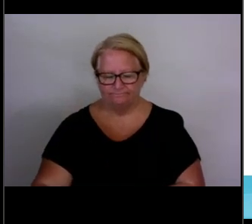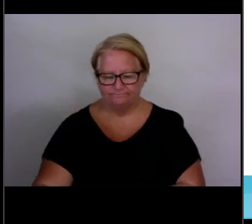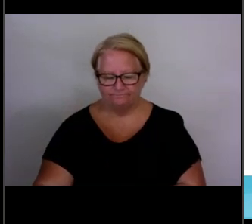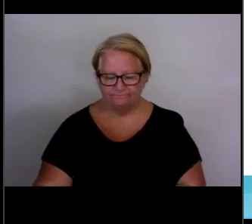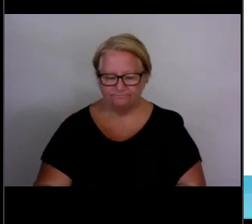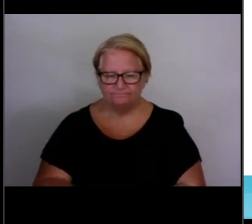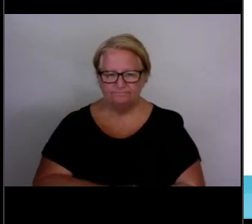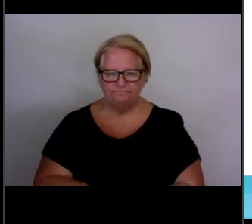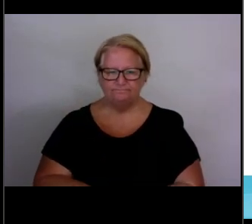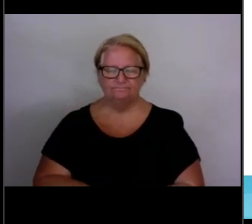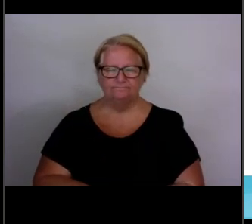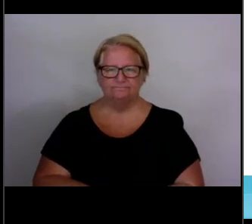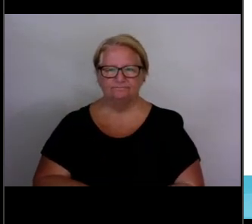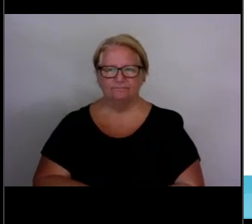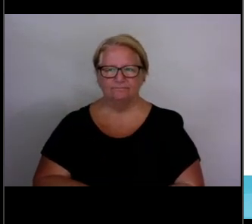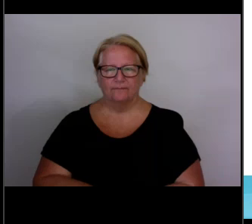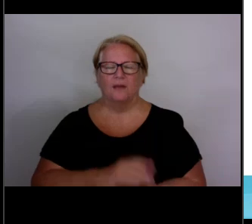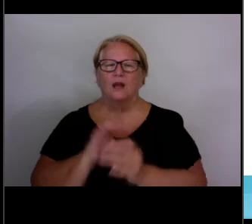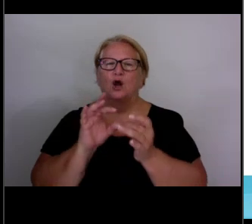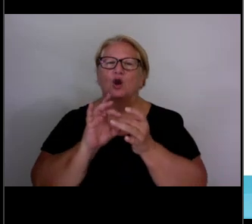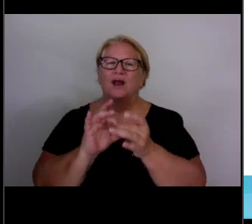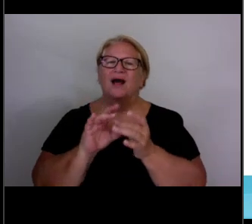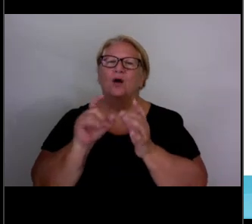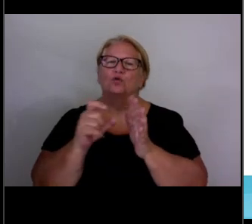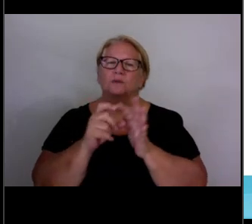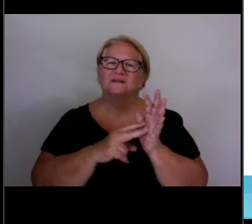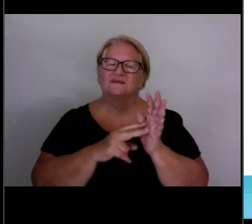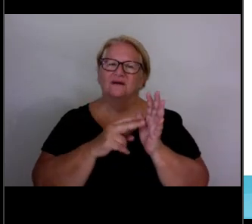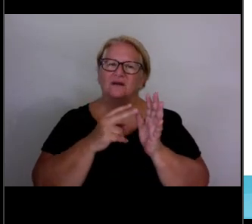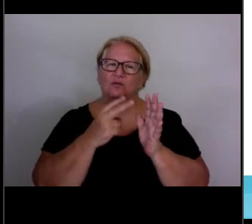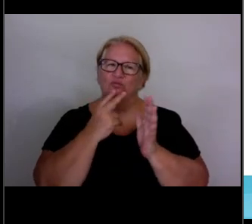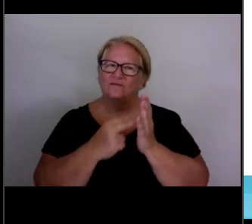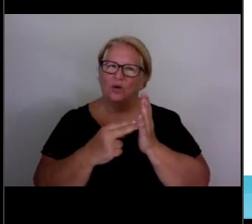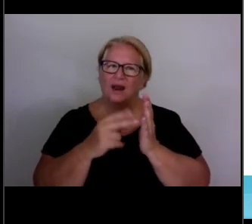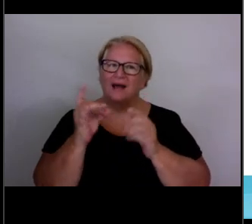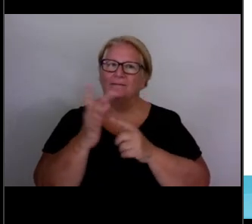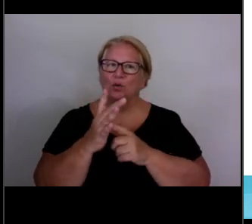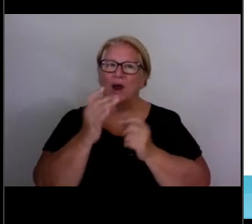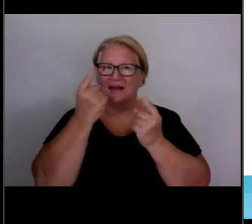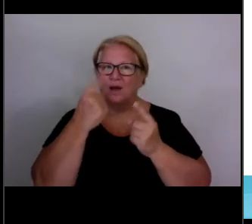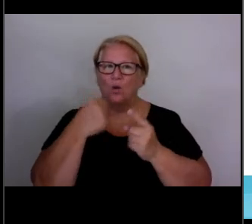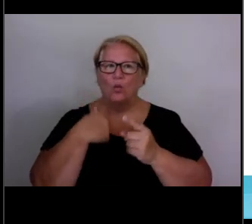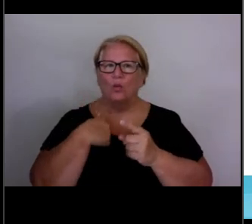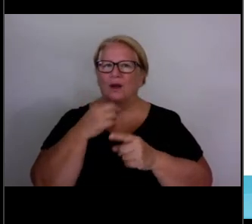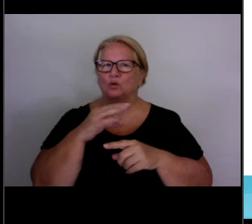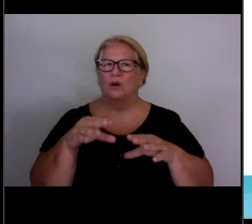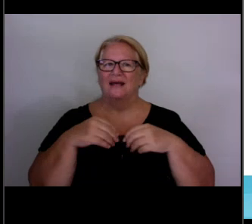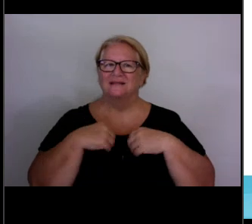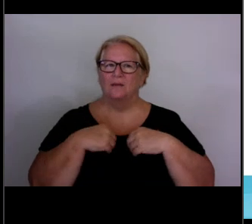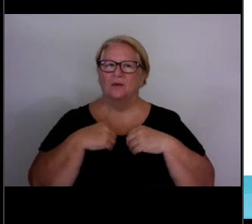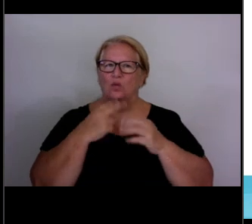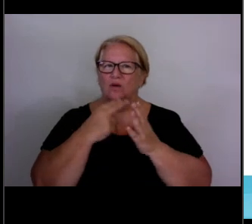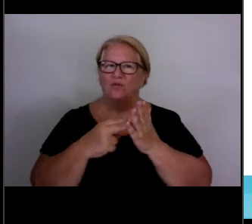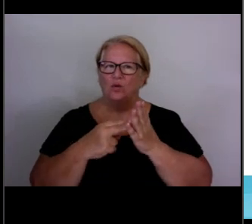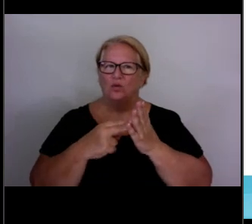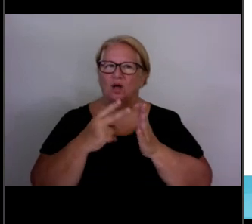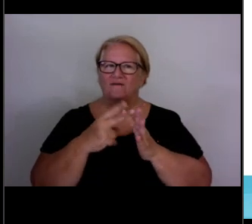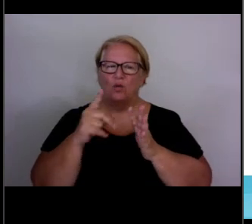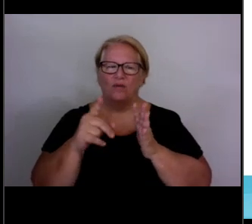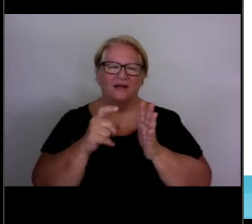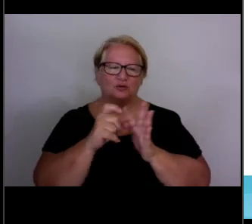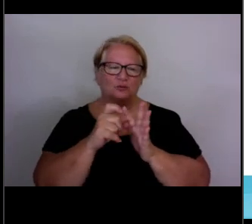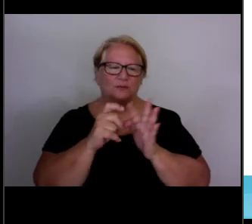domestic violence referrals as well. It's important to understand that we don't take referrals of domestic violence order situations.